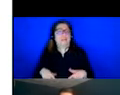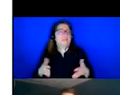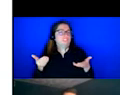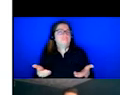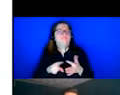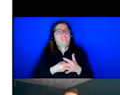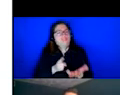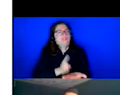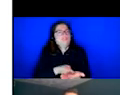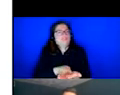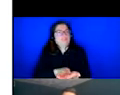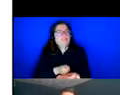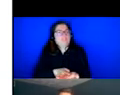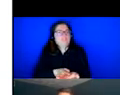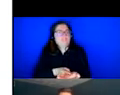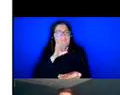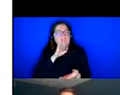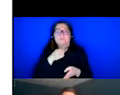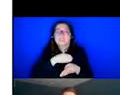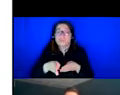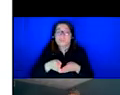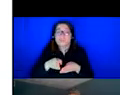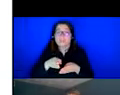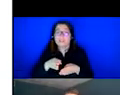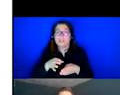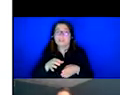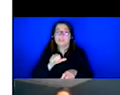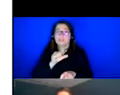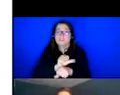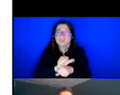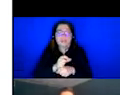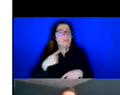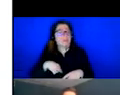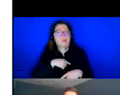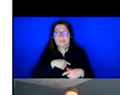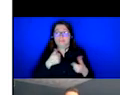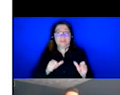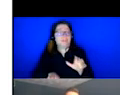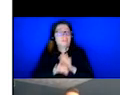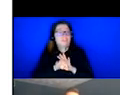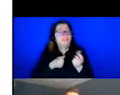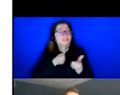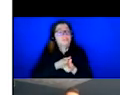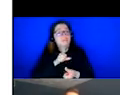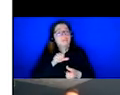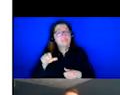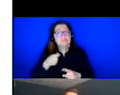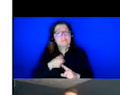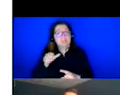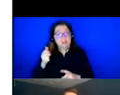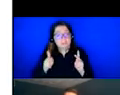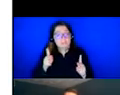again, part of the career journey is finding support from other people. And we're here to support you, and your U of R support you as well. So